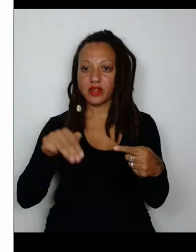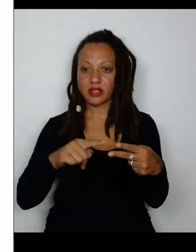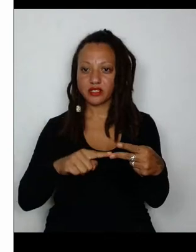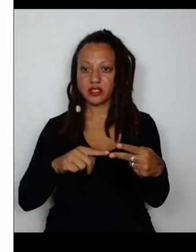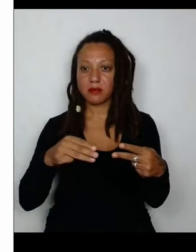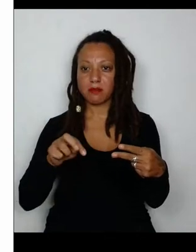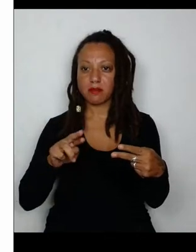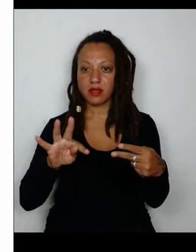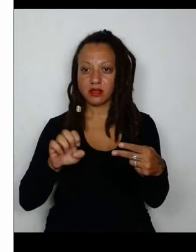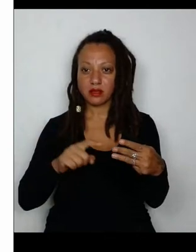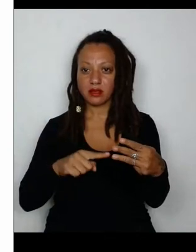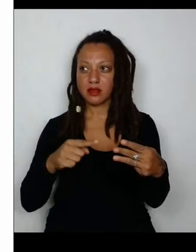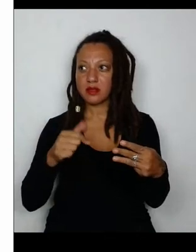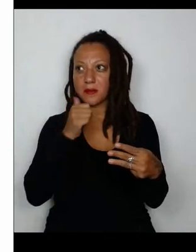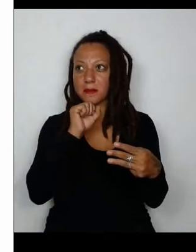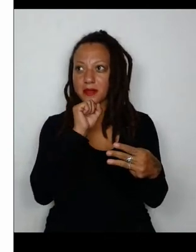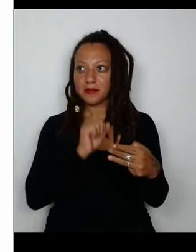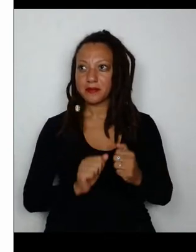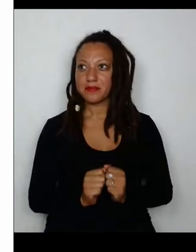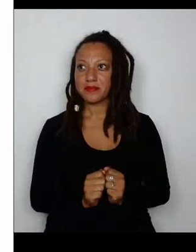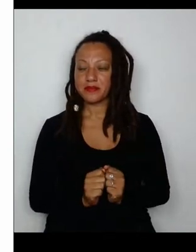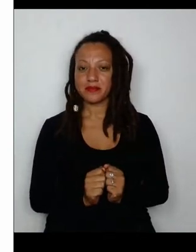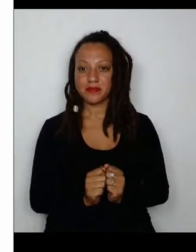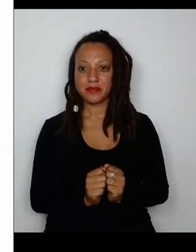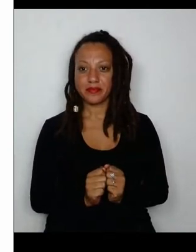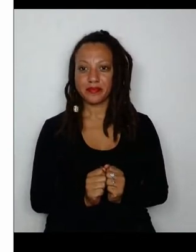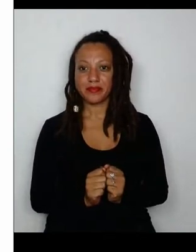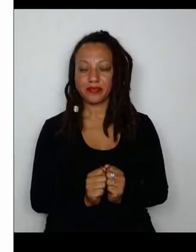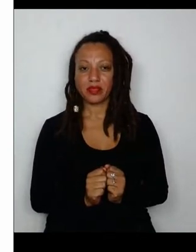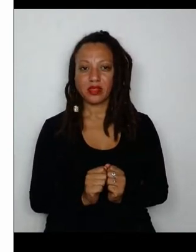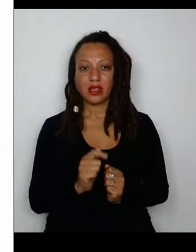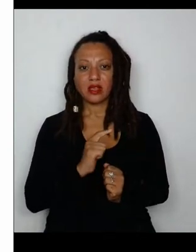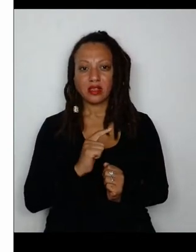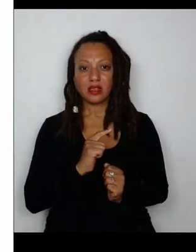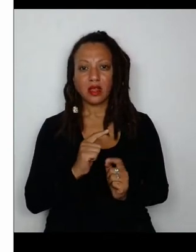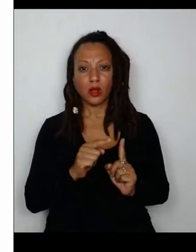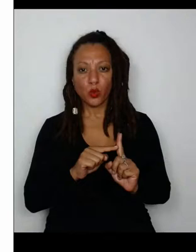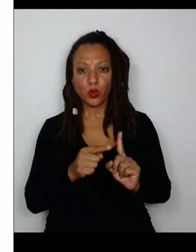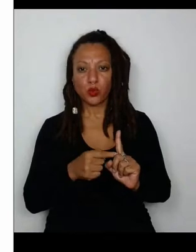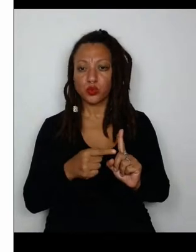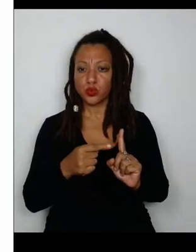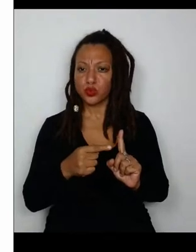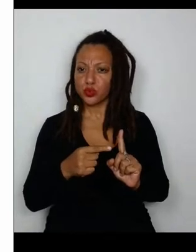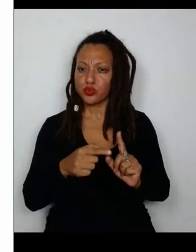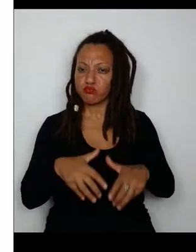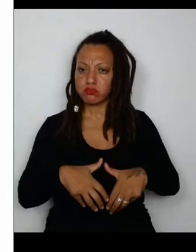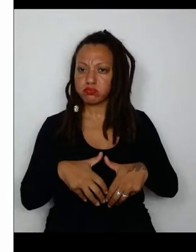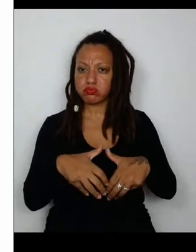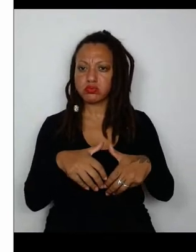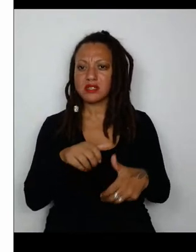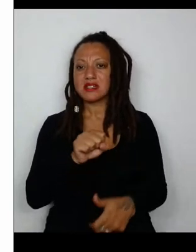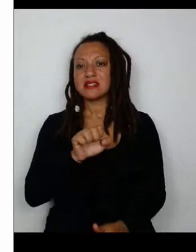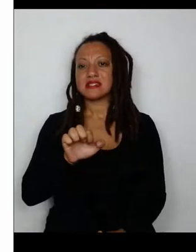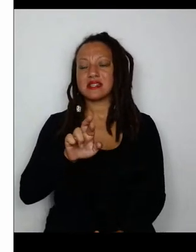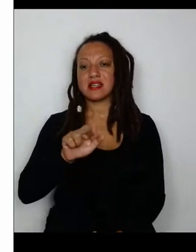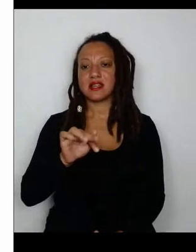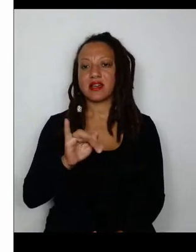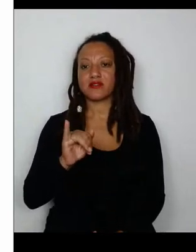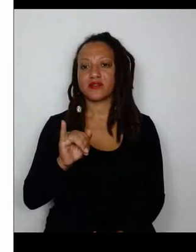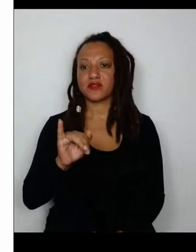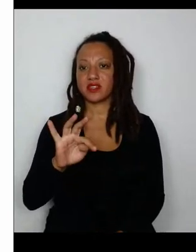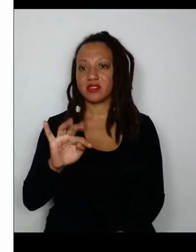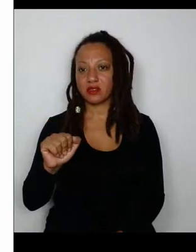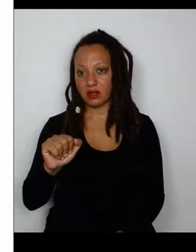generous womb with seed and fathered seraphito serafita an honorary balzac character serfita was an androgynous